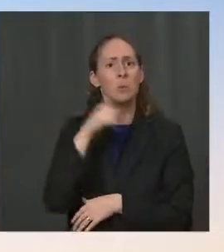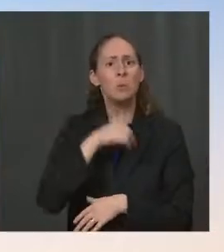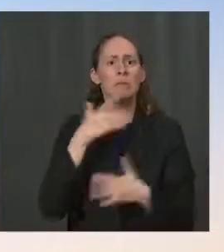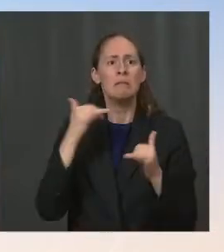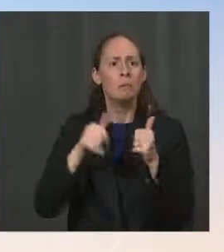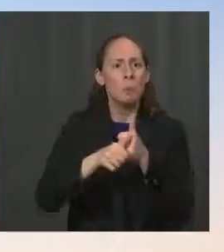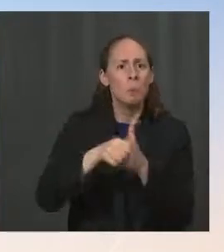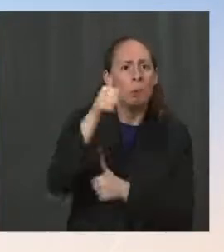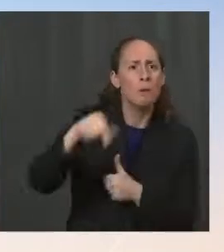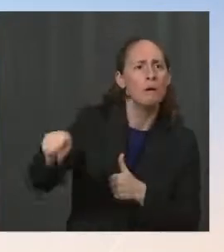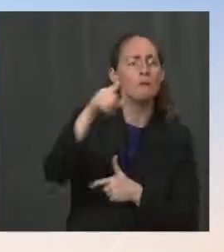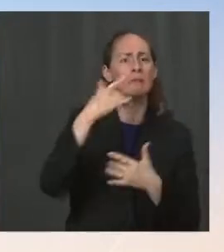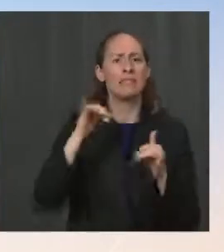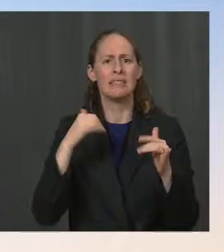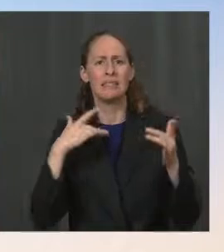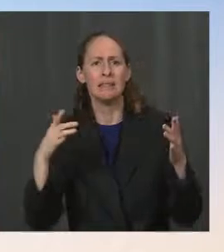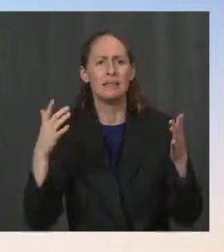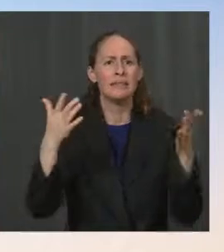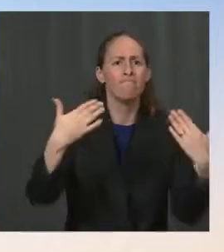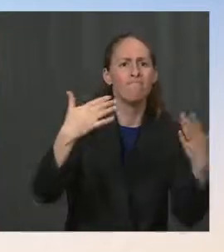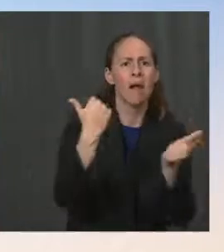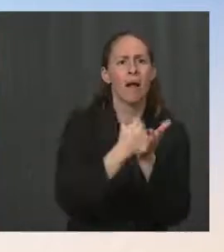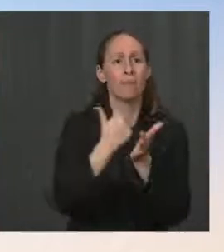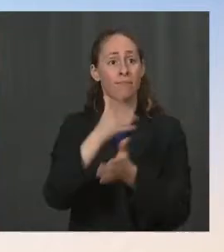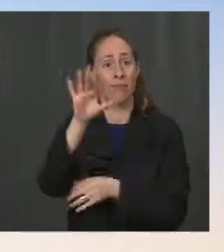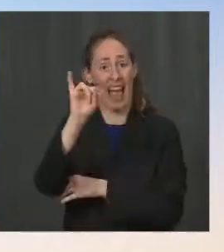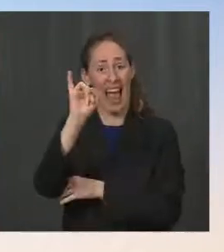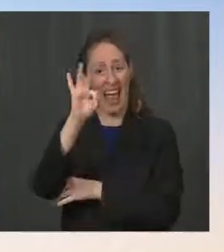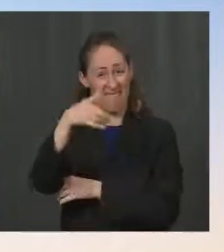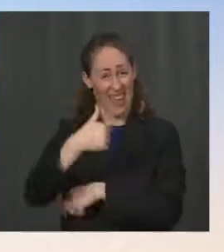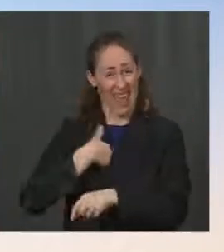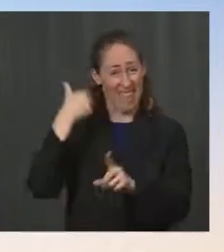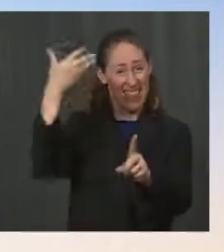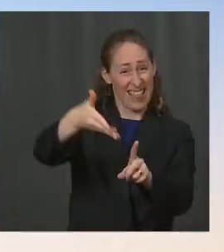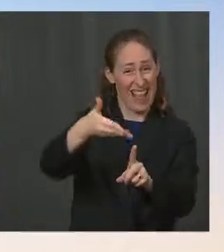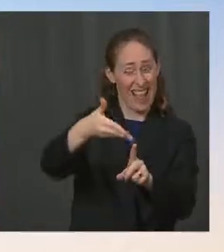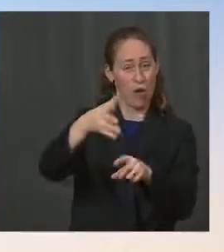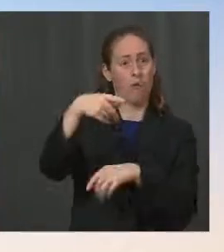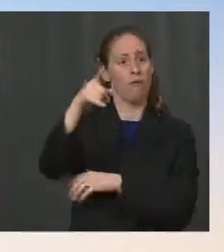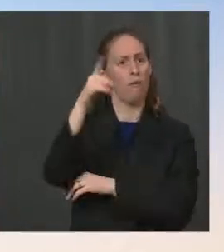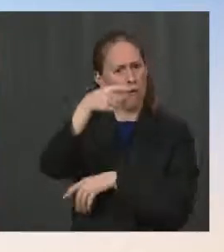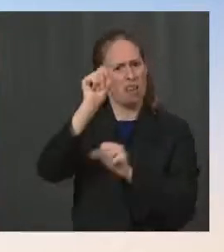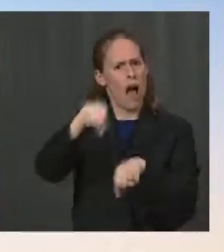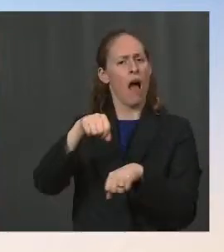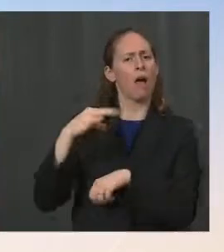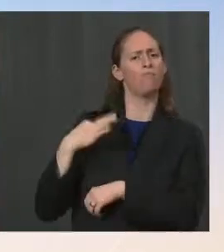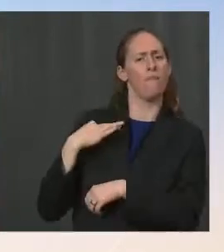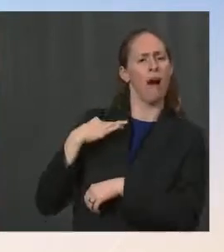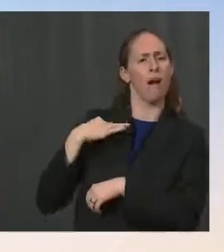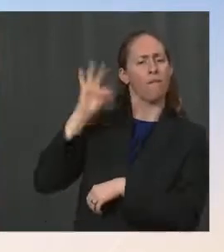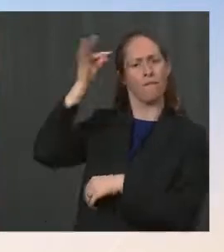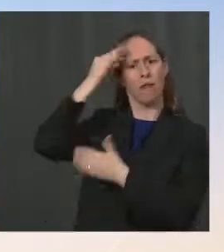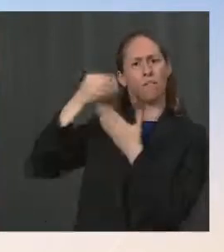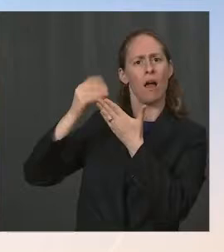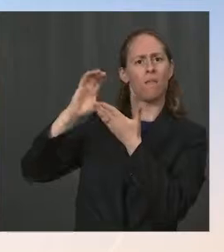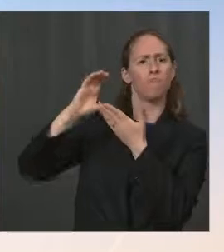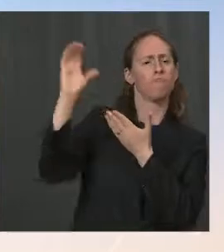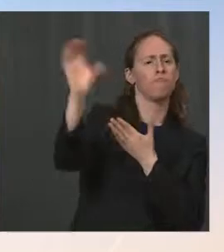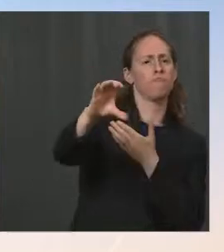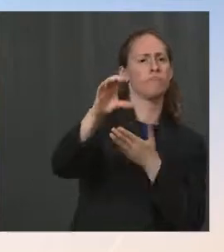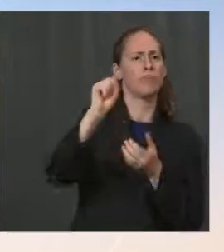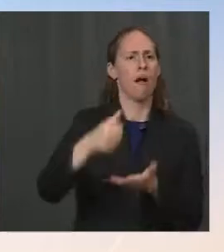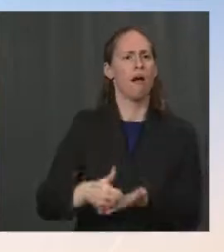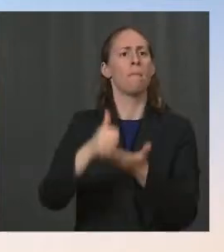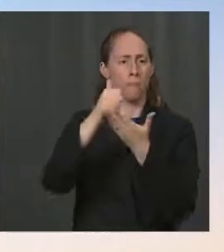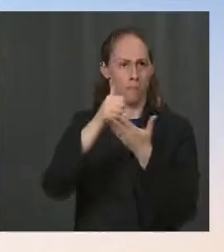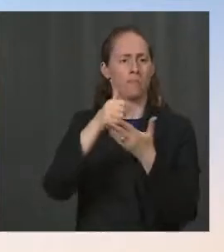encourage individuals from impacted areas in Louisiana to apply for federal assistance. More than 31,000 households in Louisiana have already